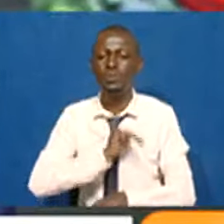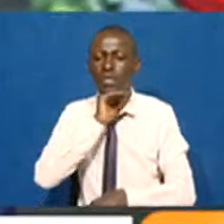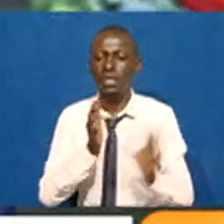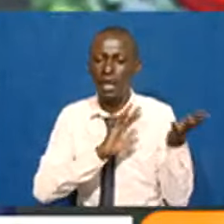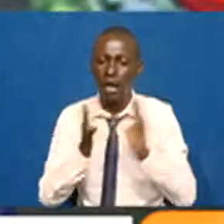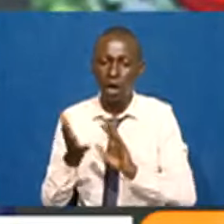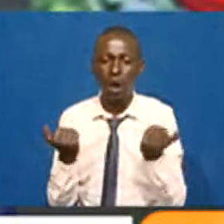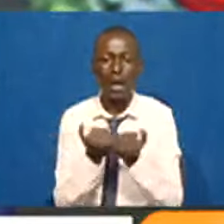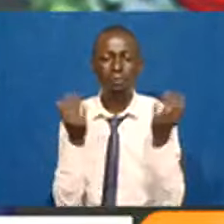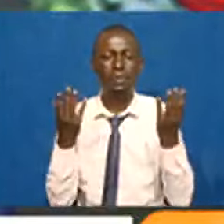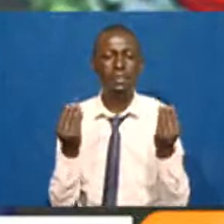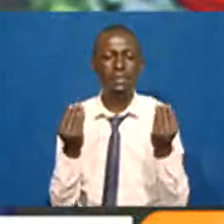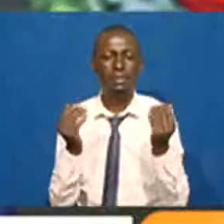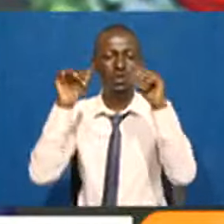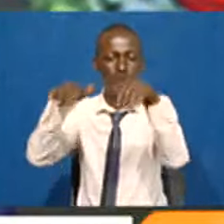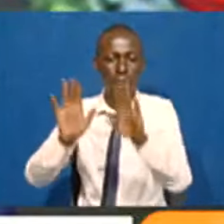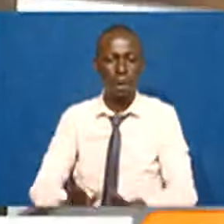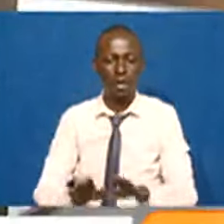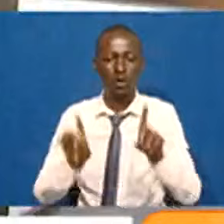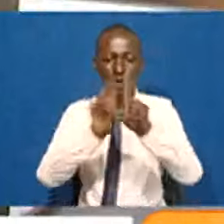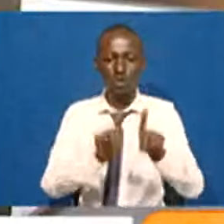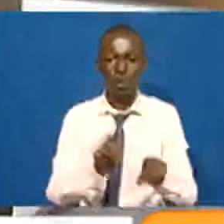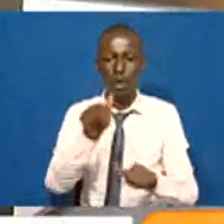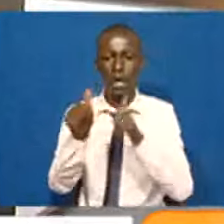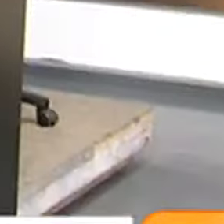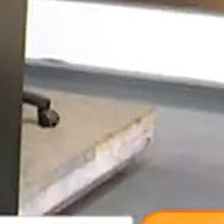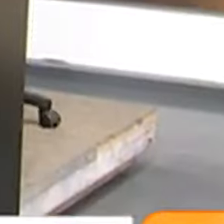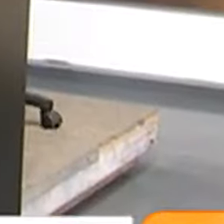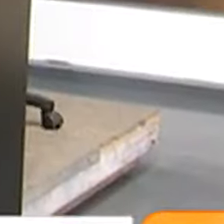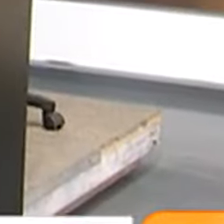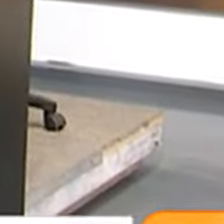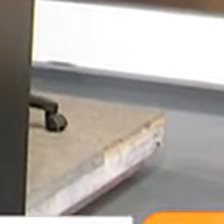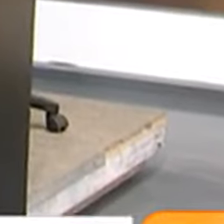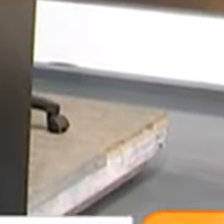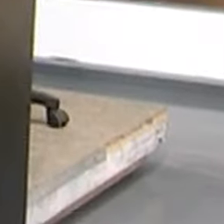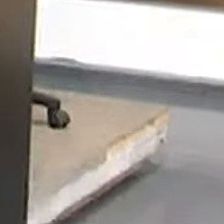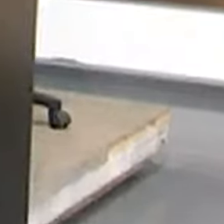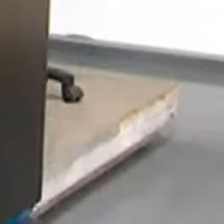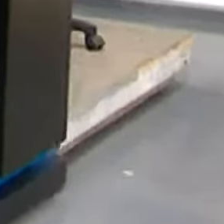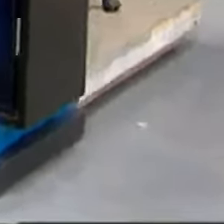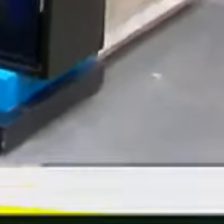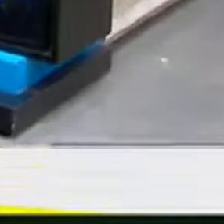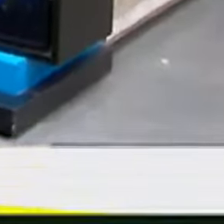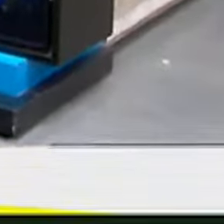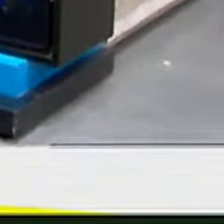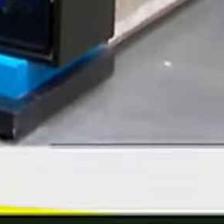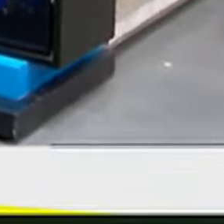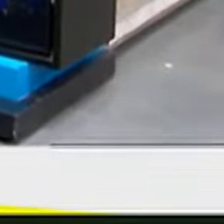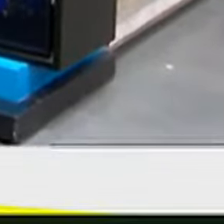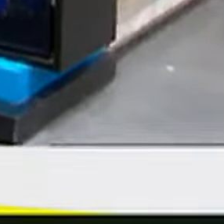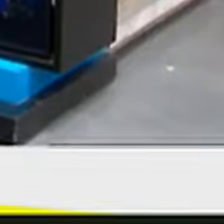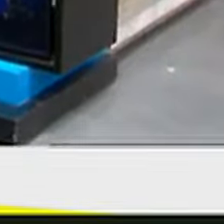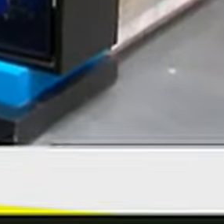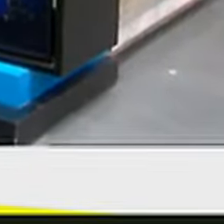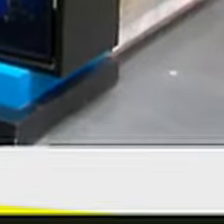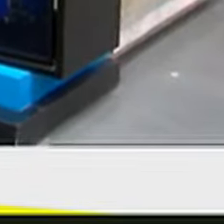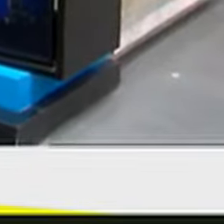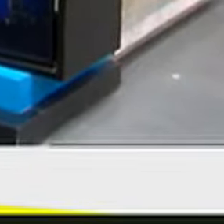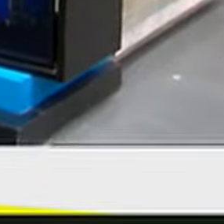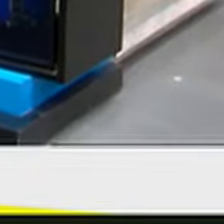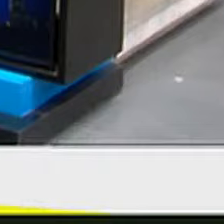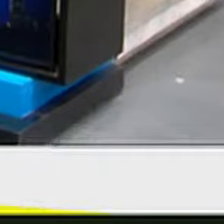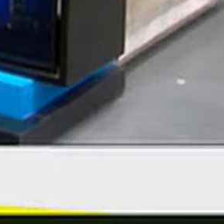are also looking for other partners who can also support us in having affordable health care for our loved ones as